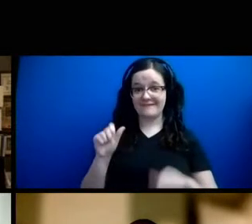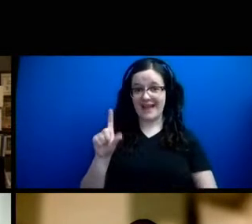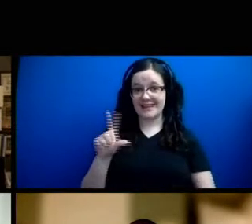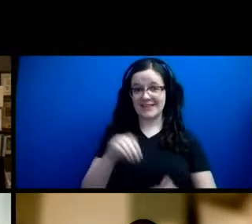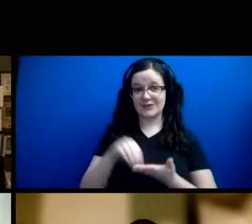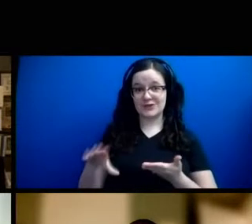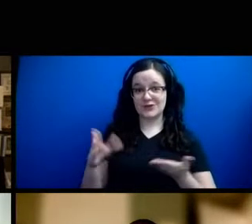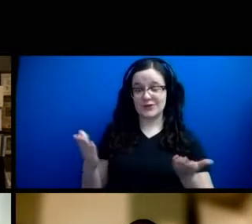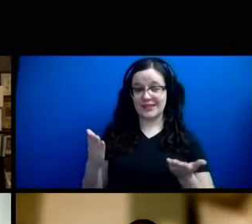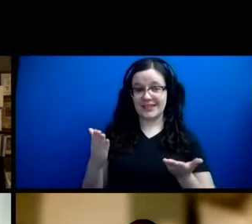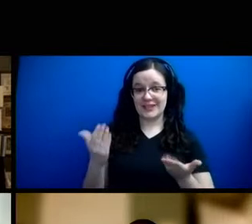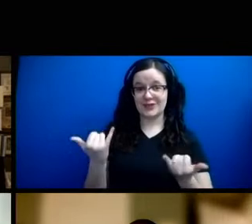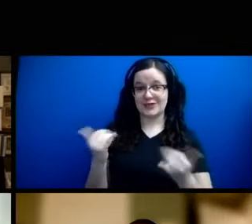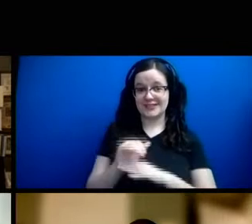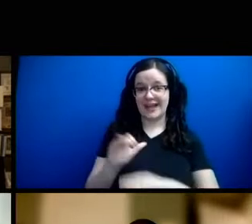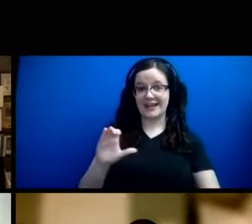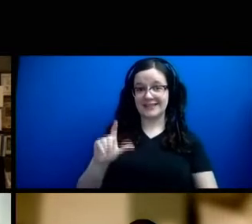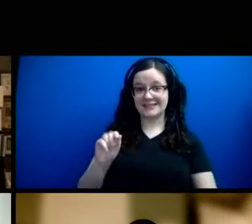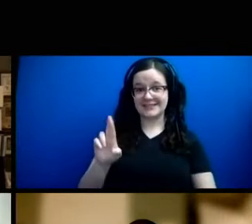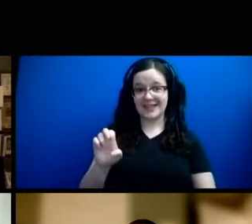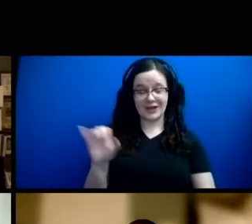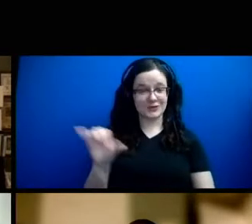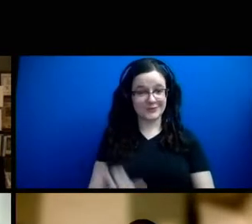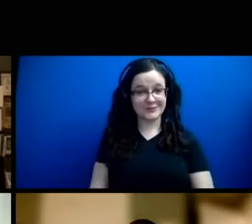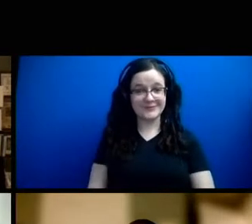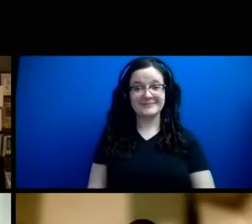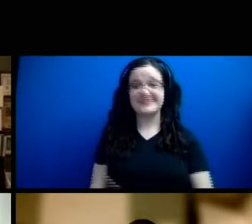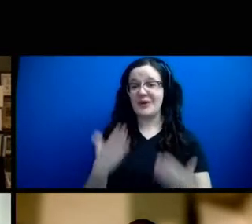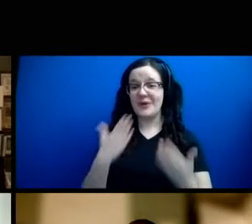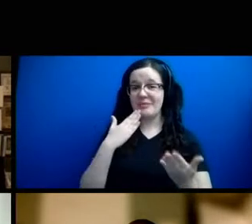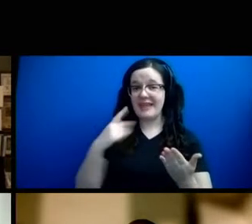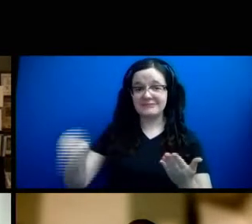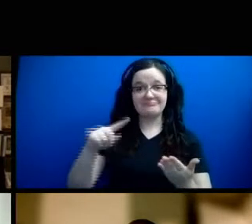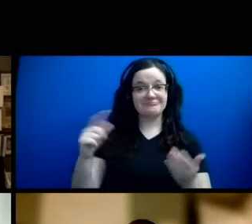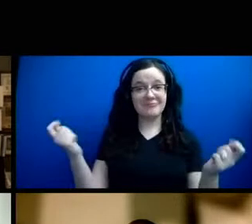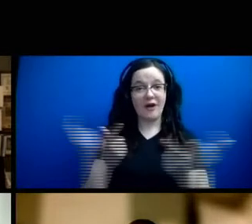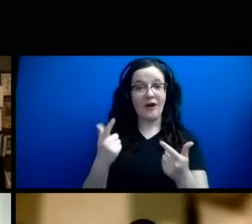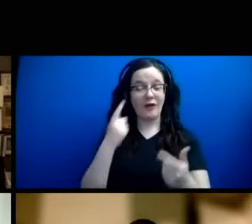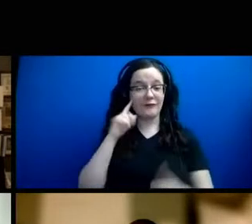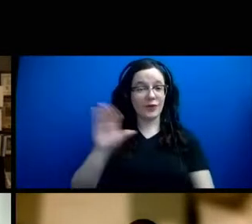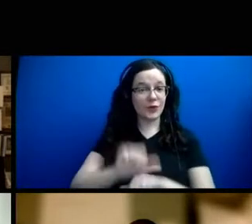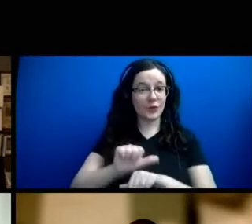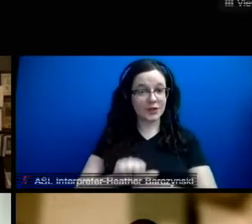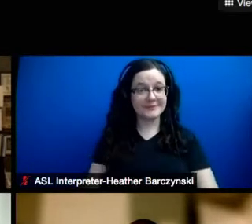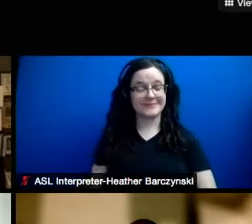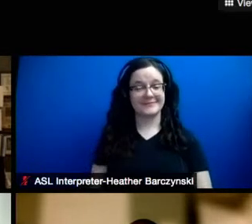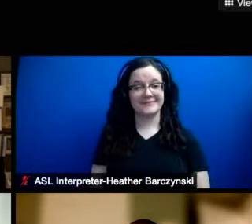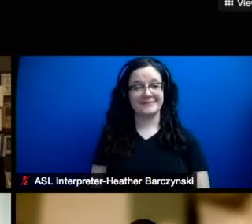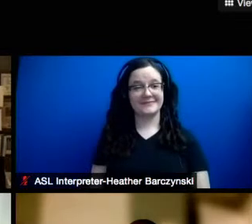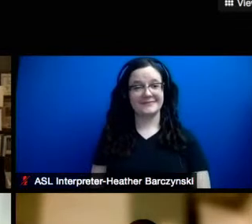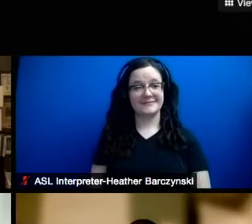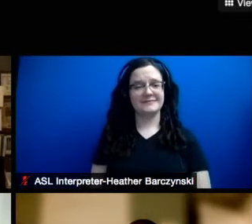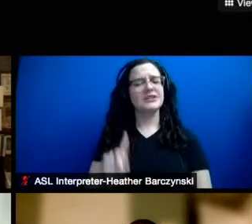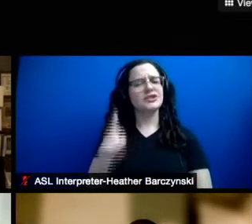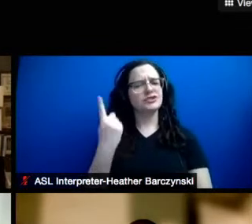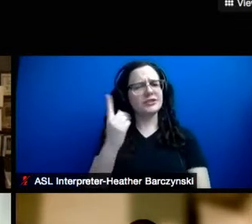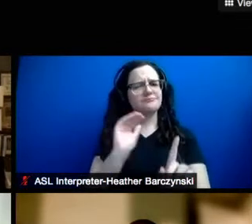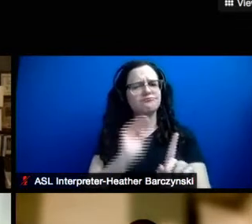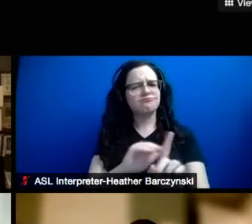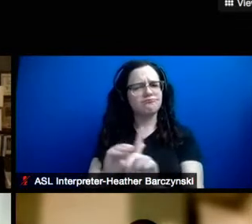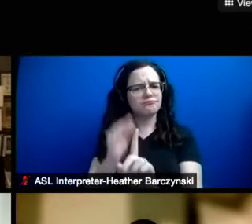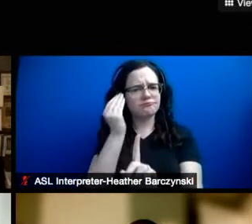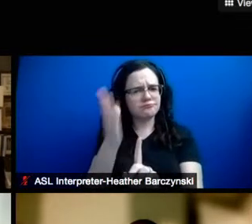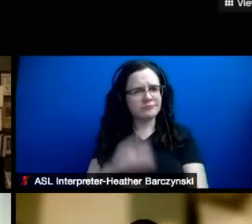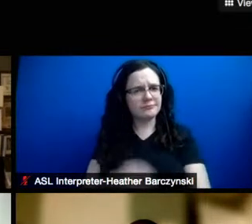tonight, Claire, also. So thank you all for your work. Just as a reminder,